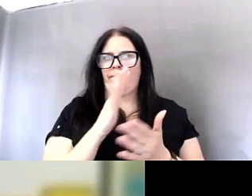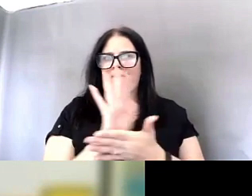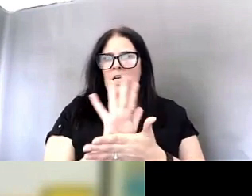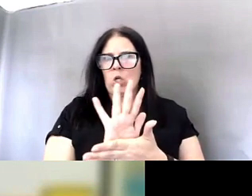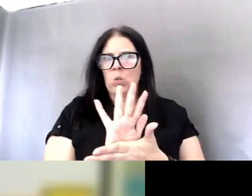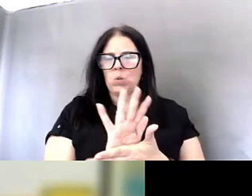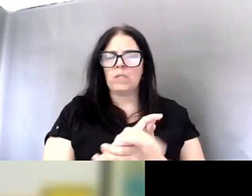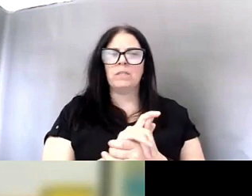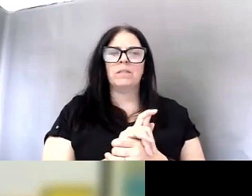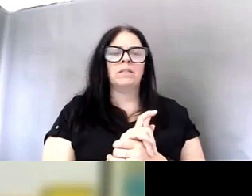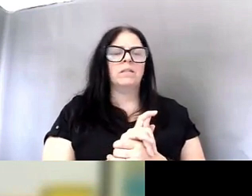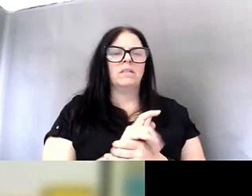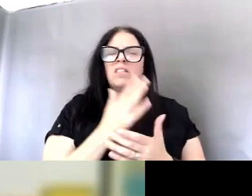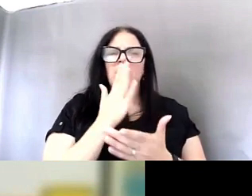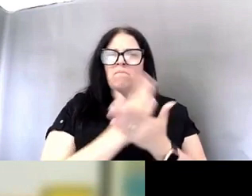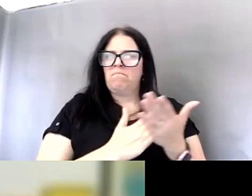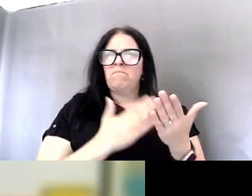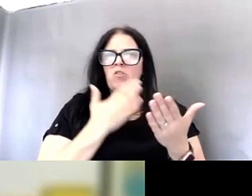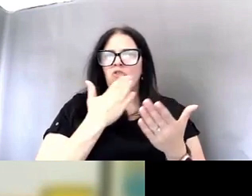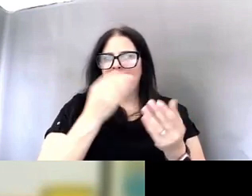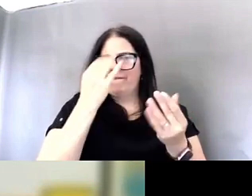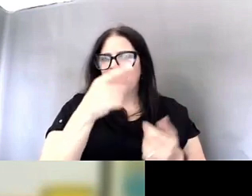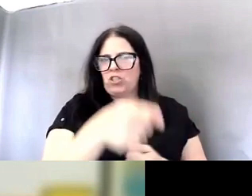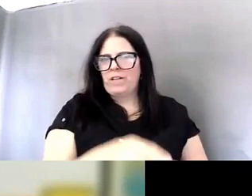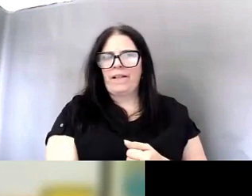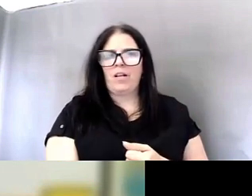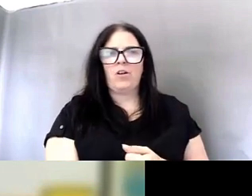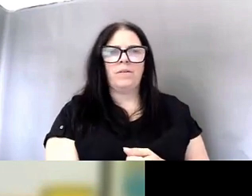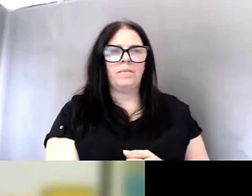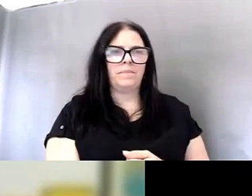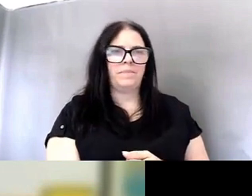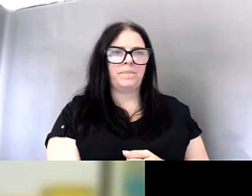some excellent content.